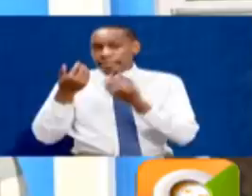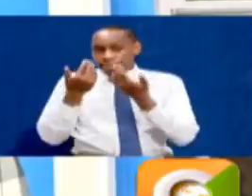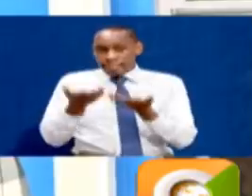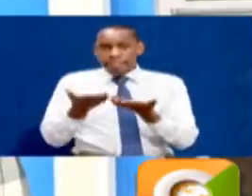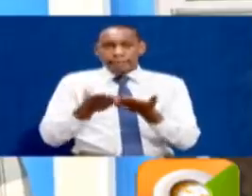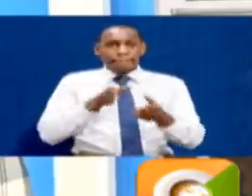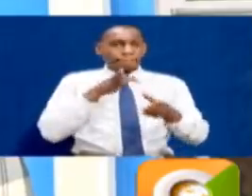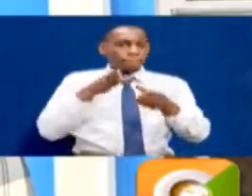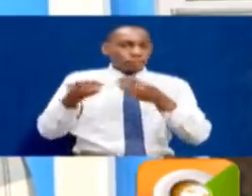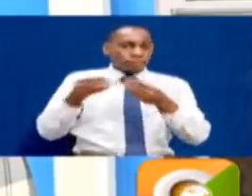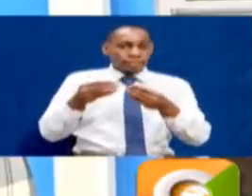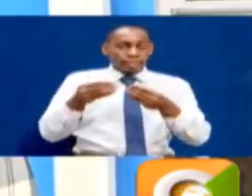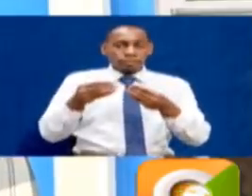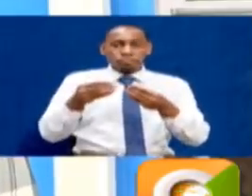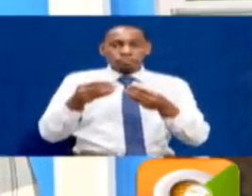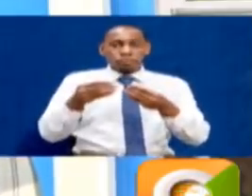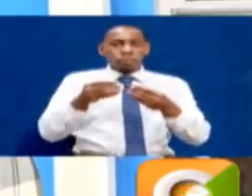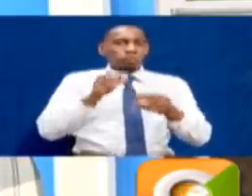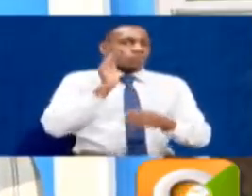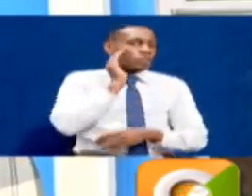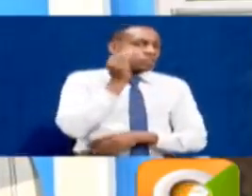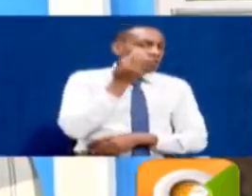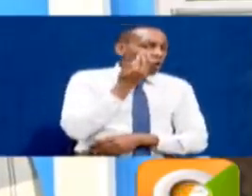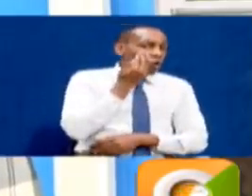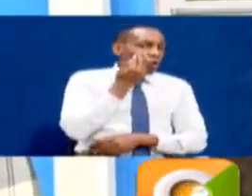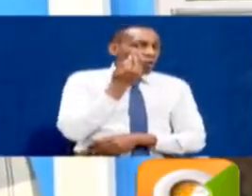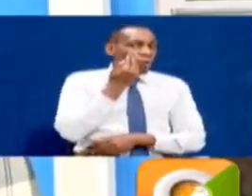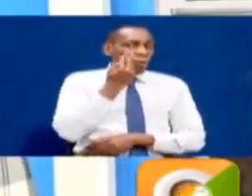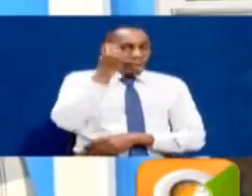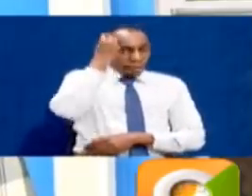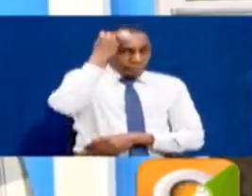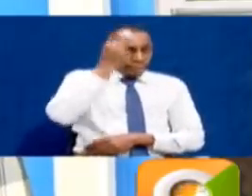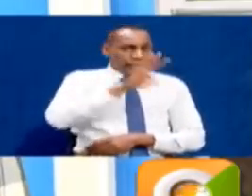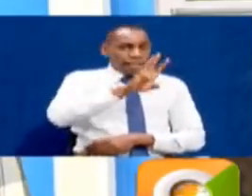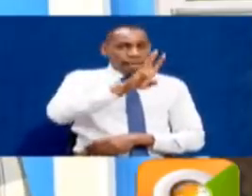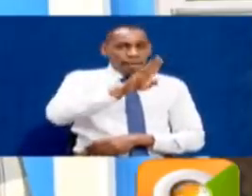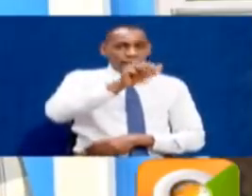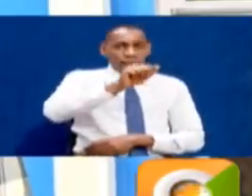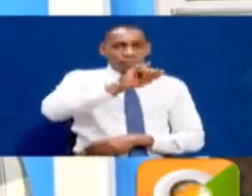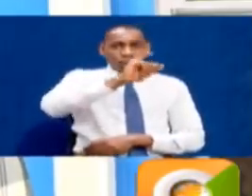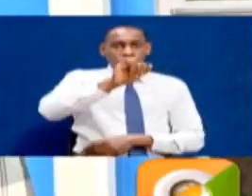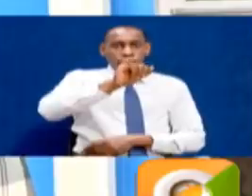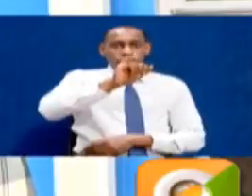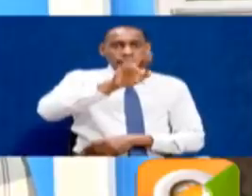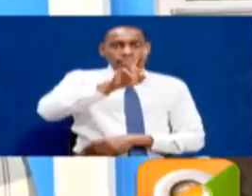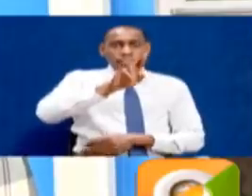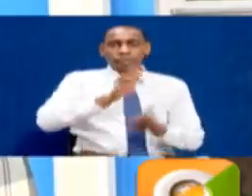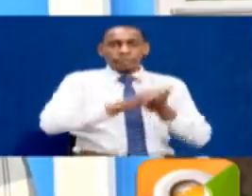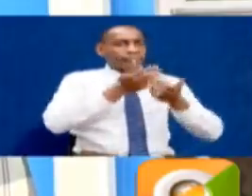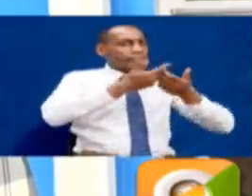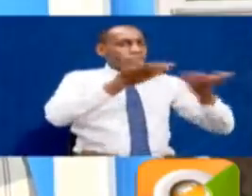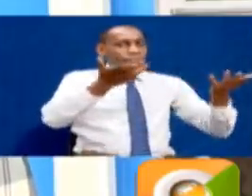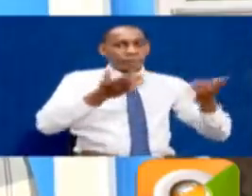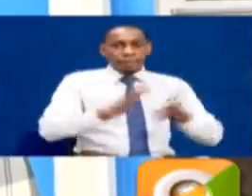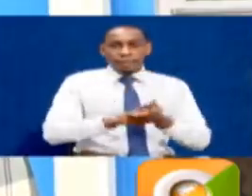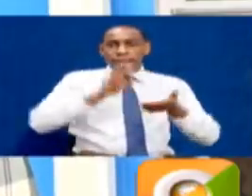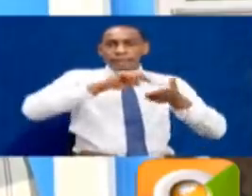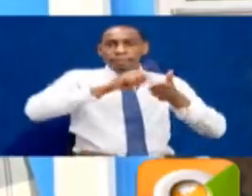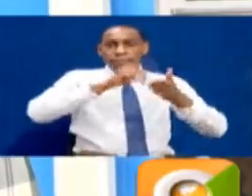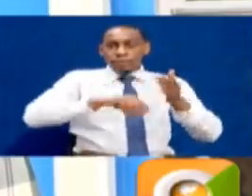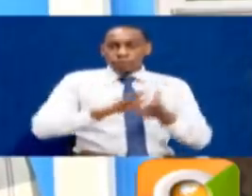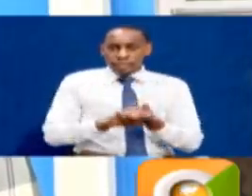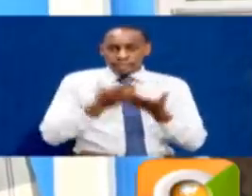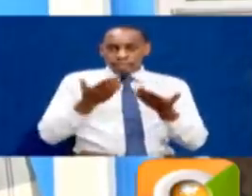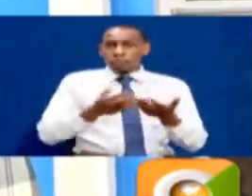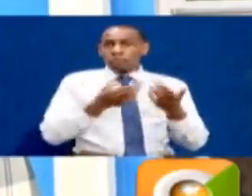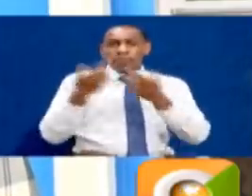it is in Busia, it is in Isiolo, it is in Mandera, Wajir, everywhere, and therefore the baby is on the